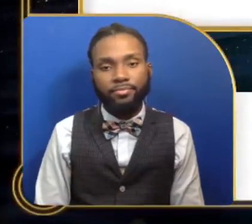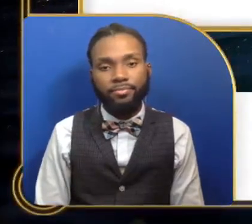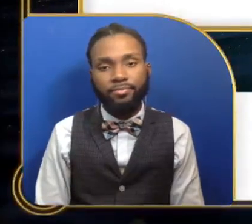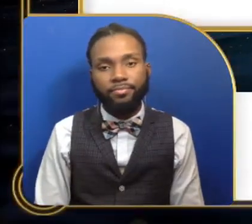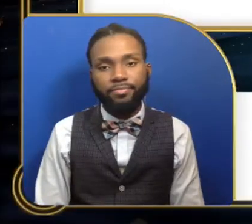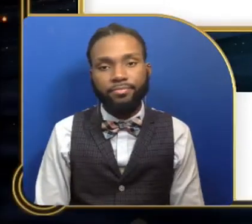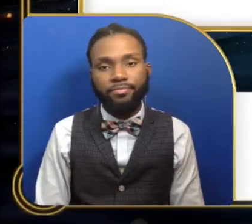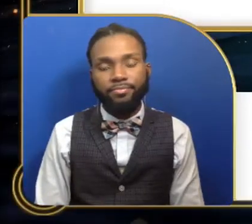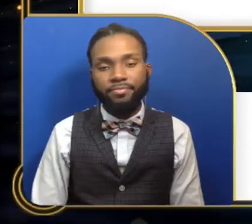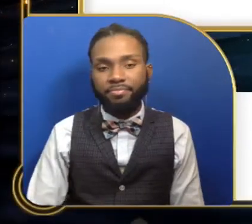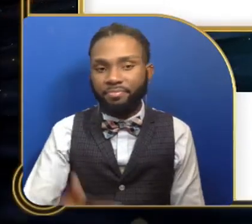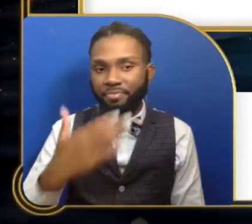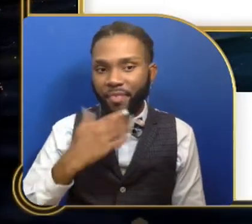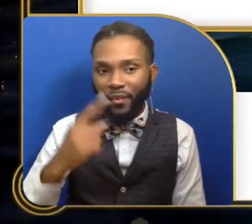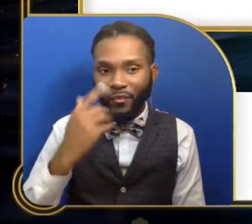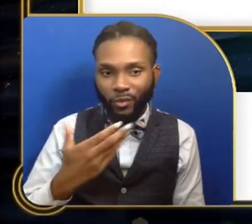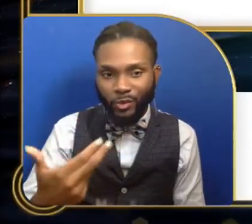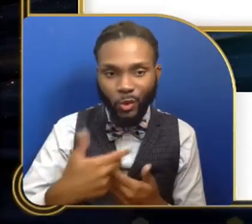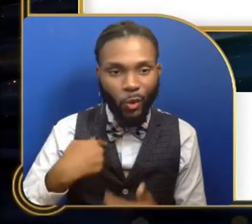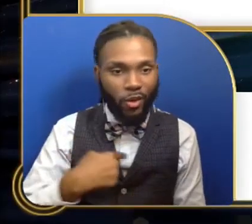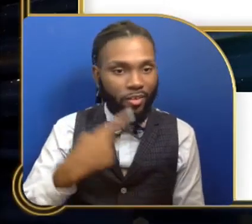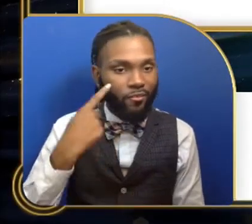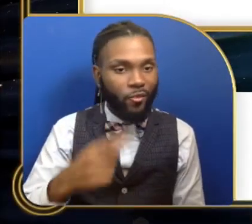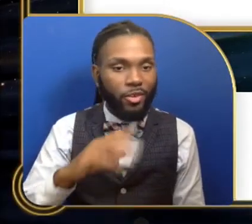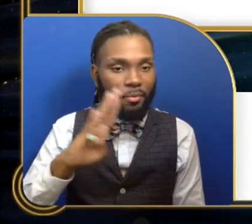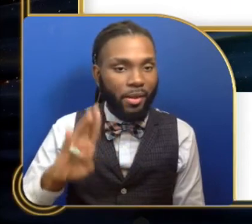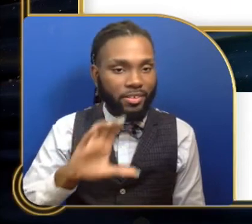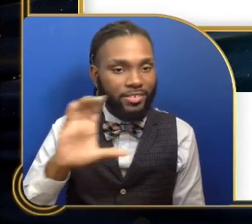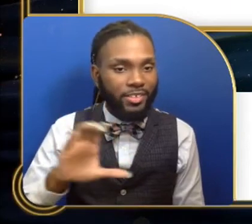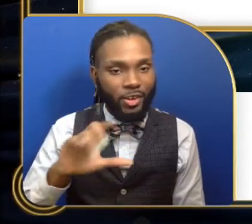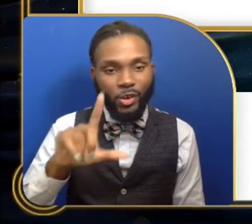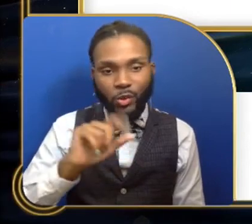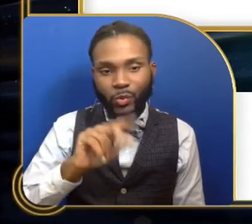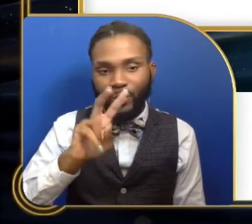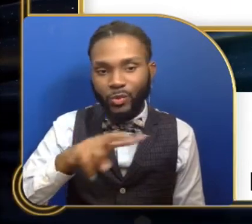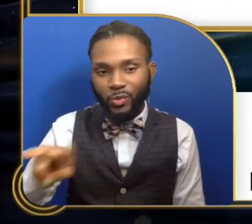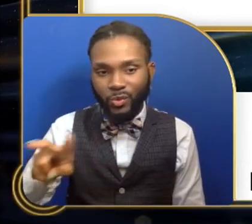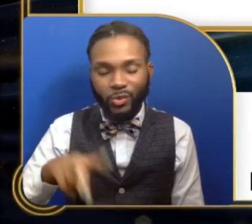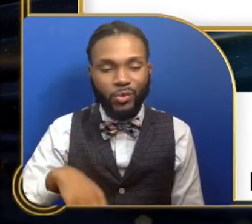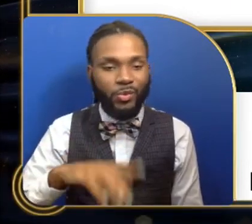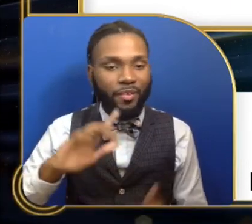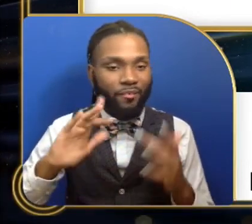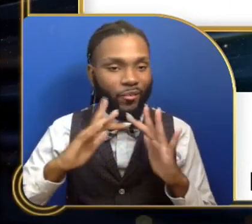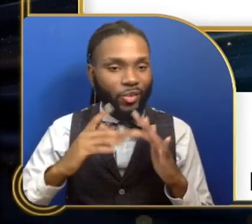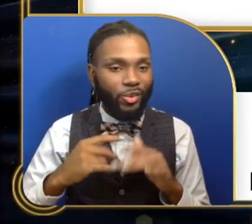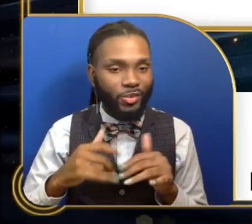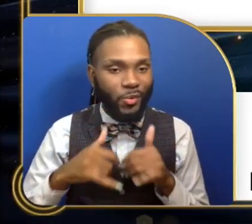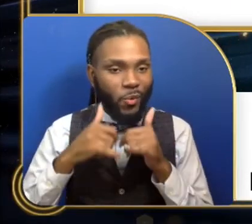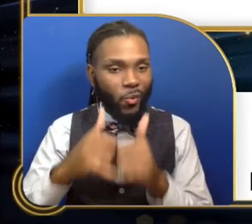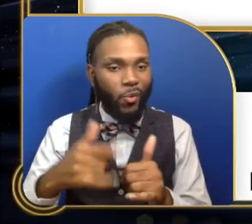Thank you for joining us for the Bazelon Center's 2022 Virtual Awards Gala.